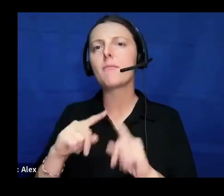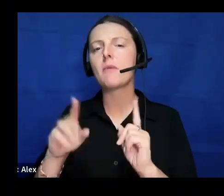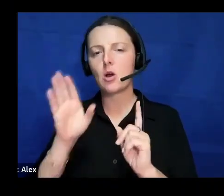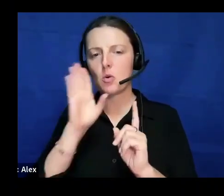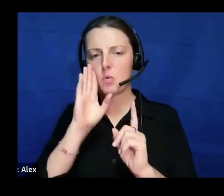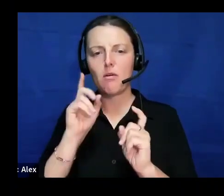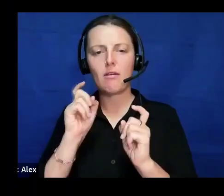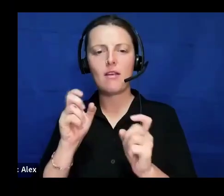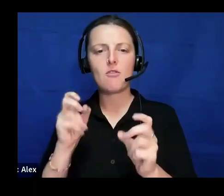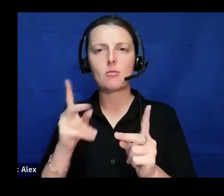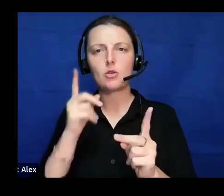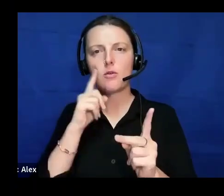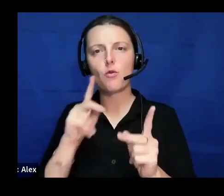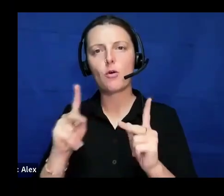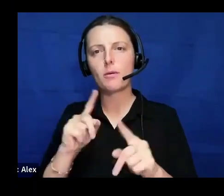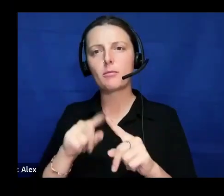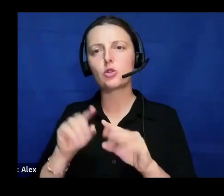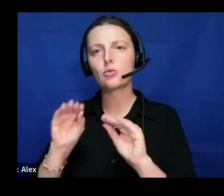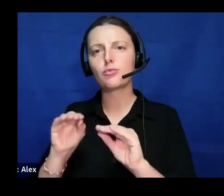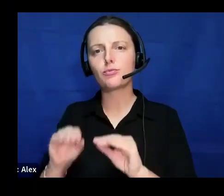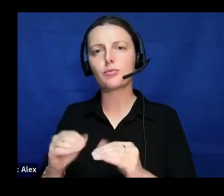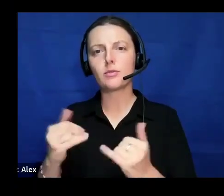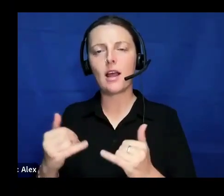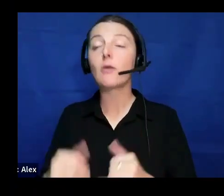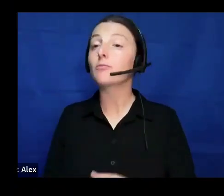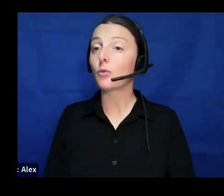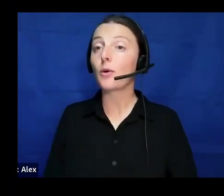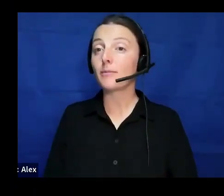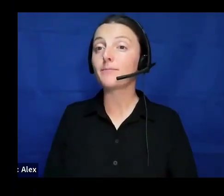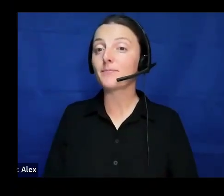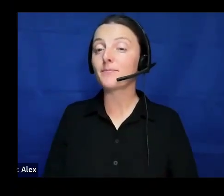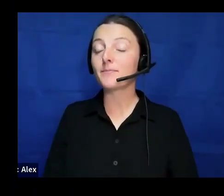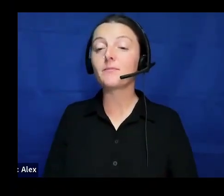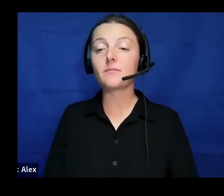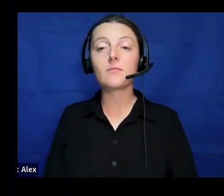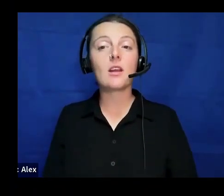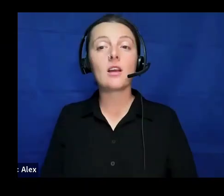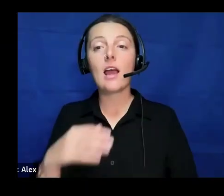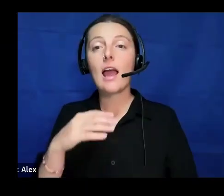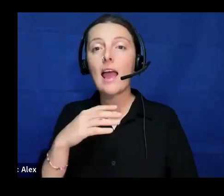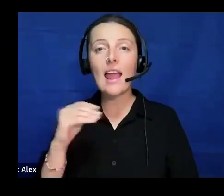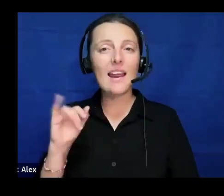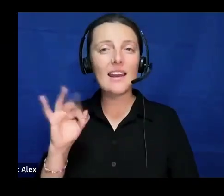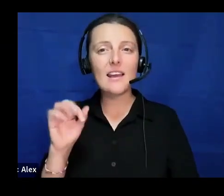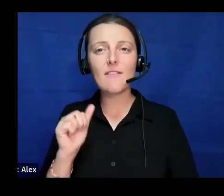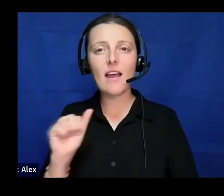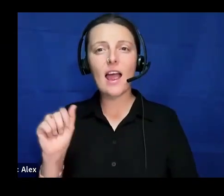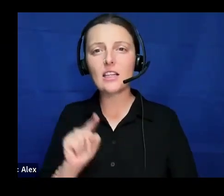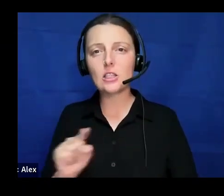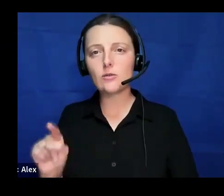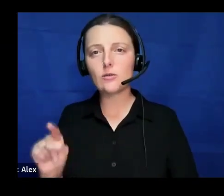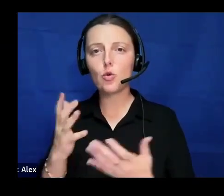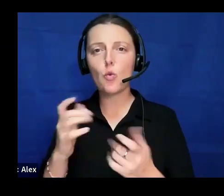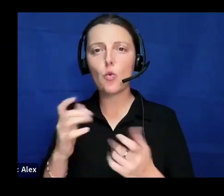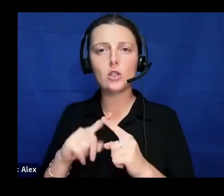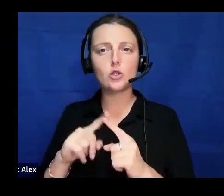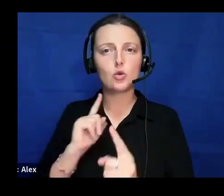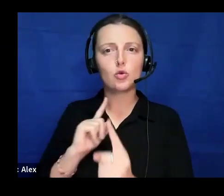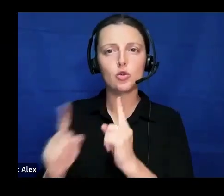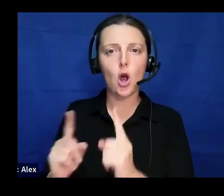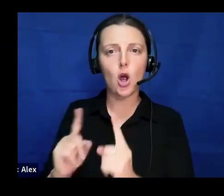now. Sounds good. And if anyone wants to just talk one-on-one, or